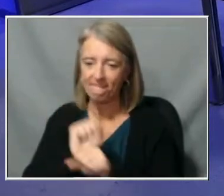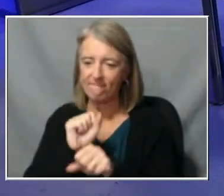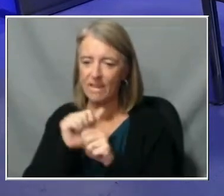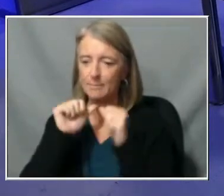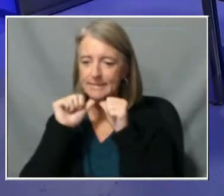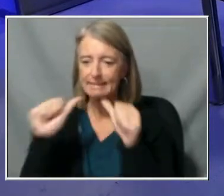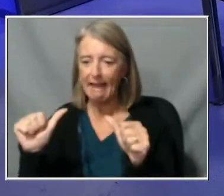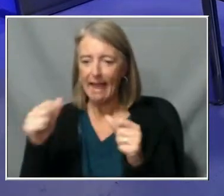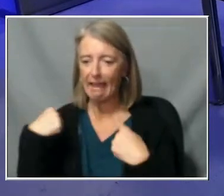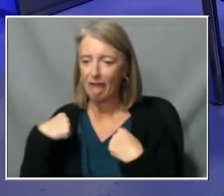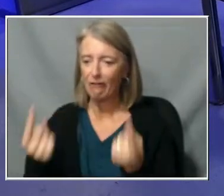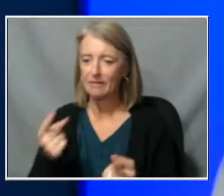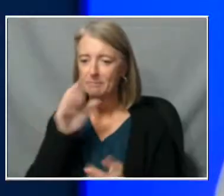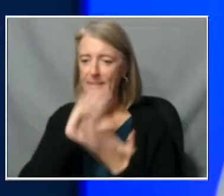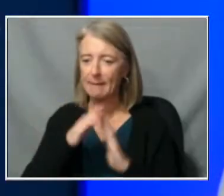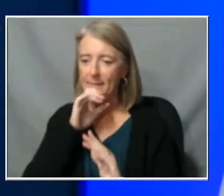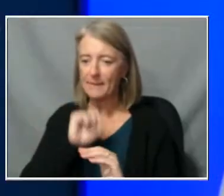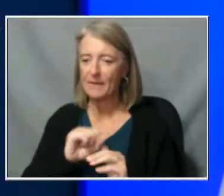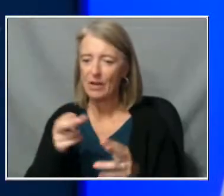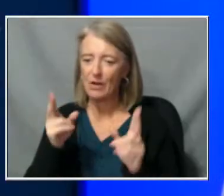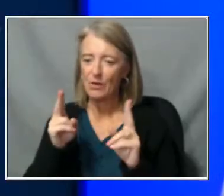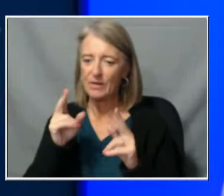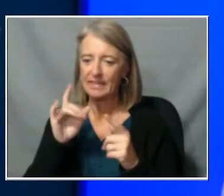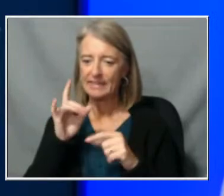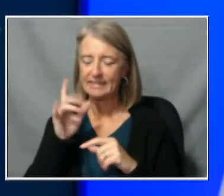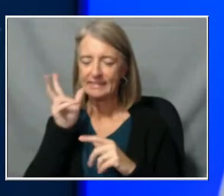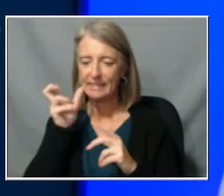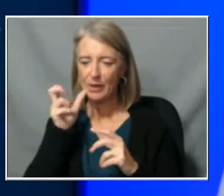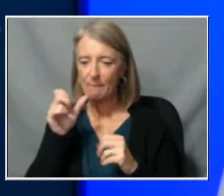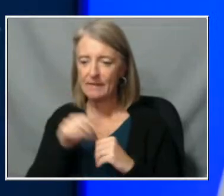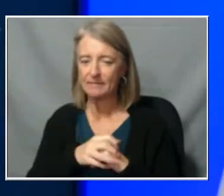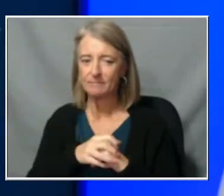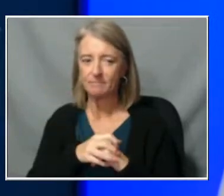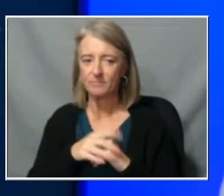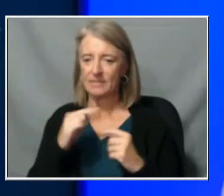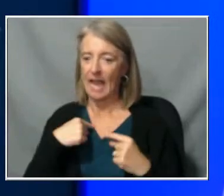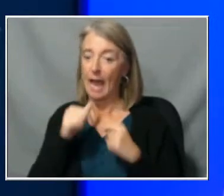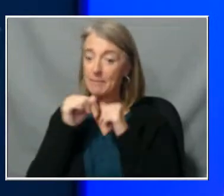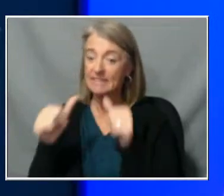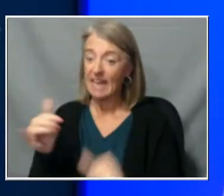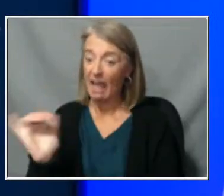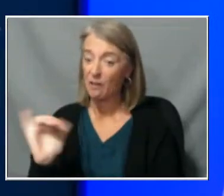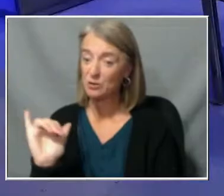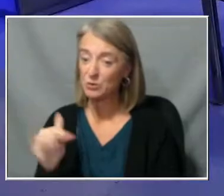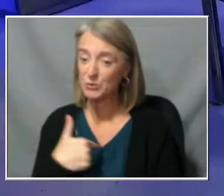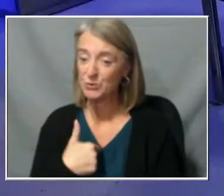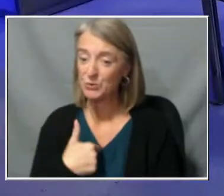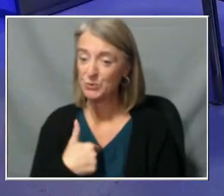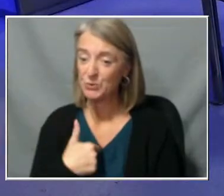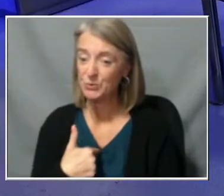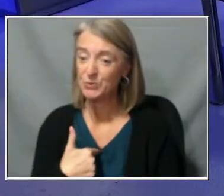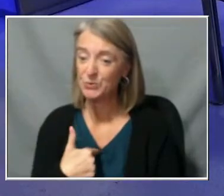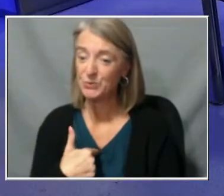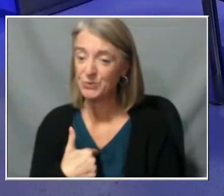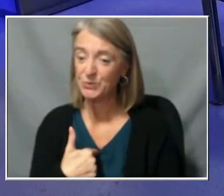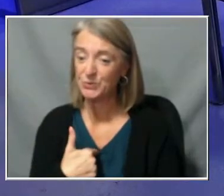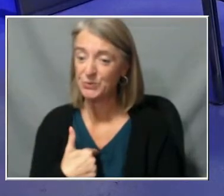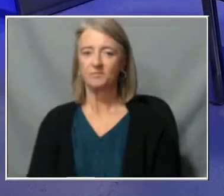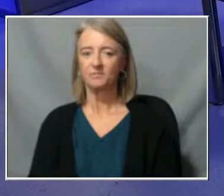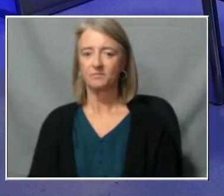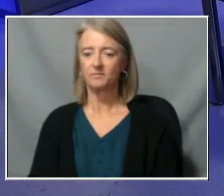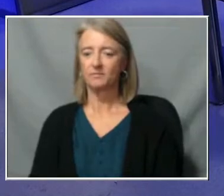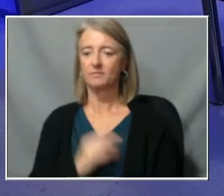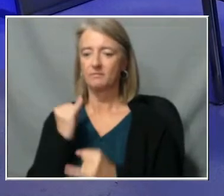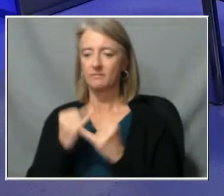of him getting old. I'm always like, hurry, why can't you hear me? Hey, I'm in denial of it also. Right? Well, I want to go around and get takeaways